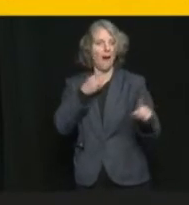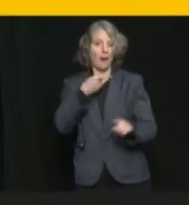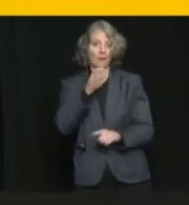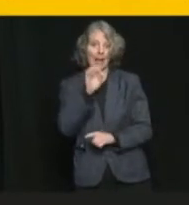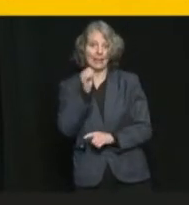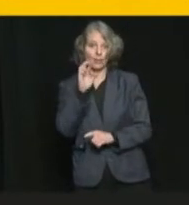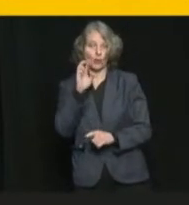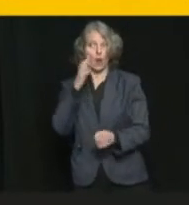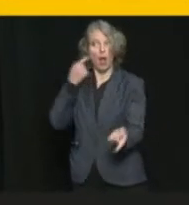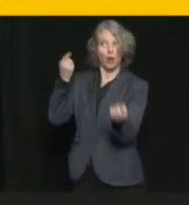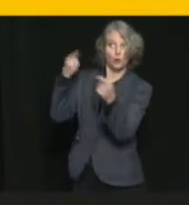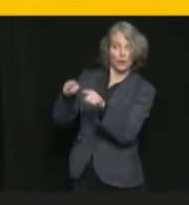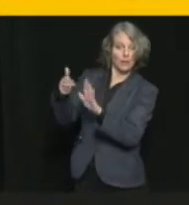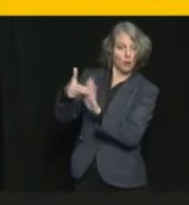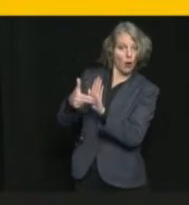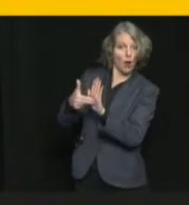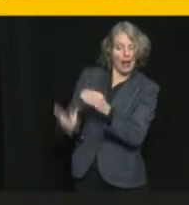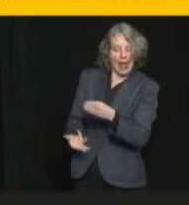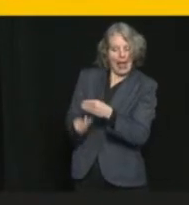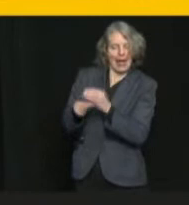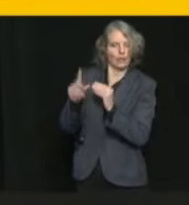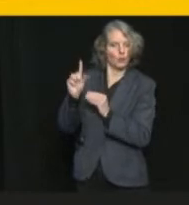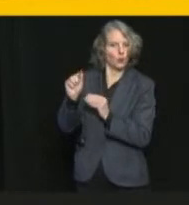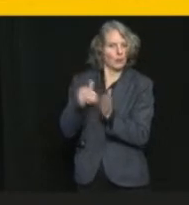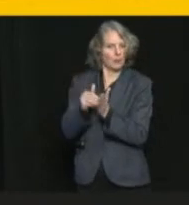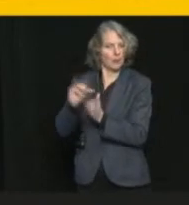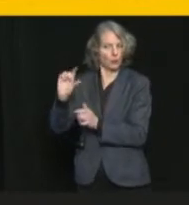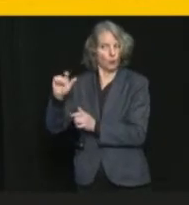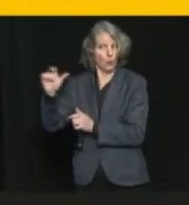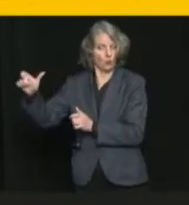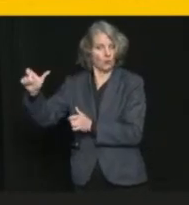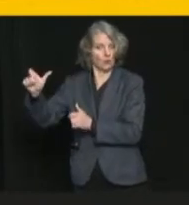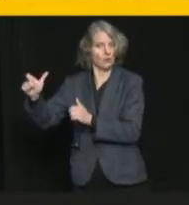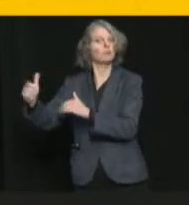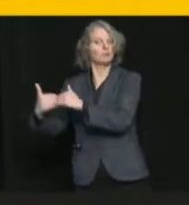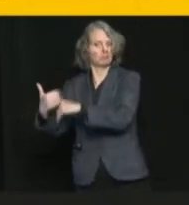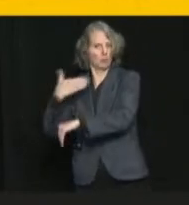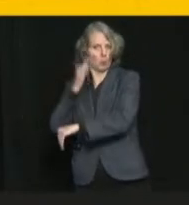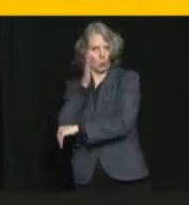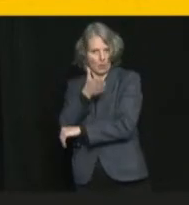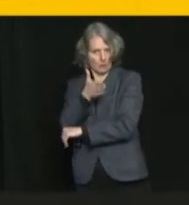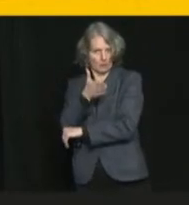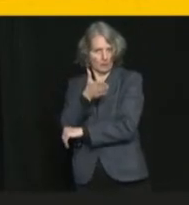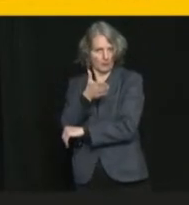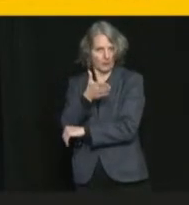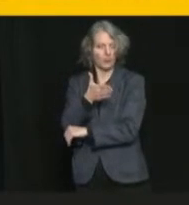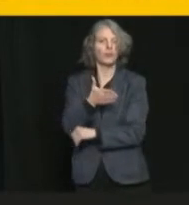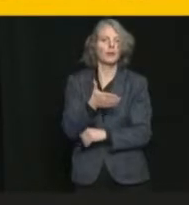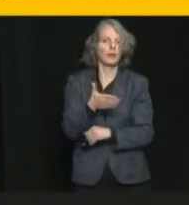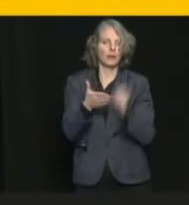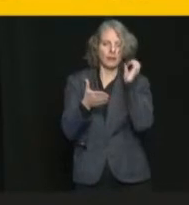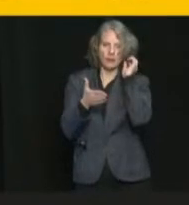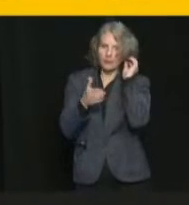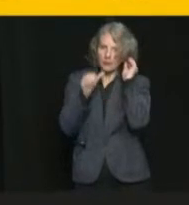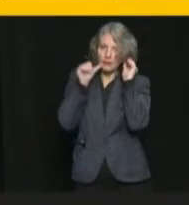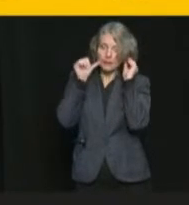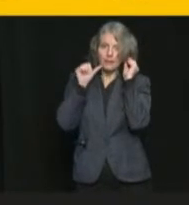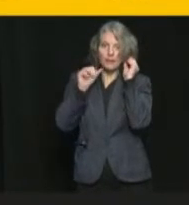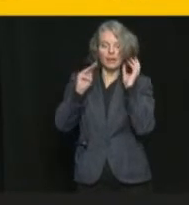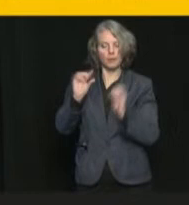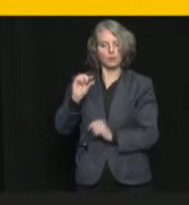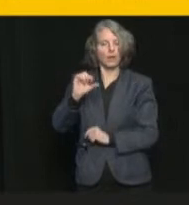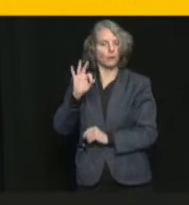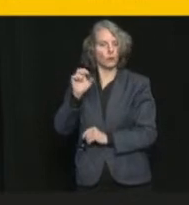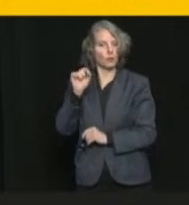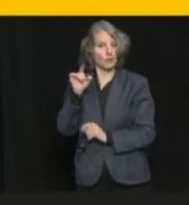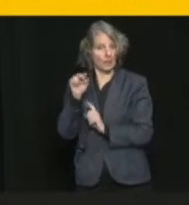buy an additional 20 million doses of their vaccine. Yesterday, Major General Fortin confirmed that